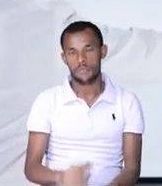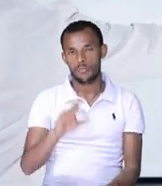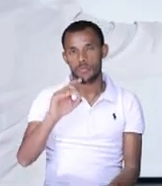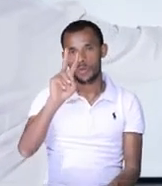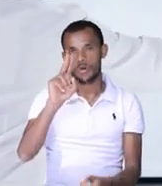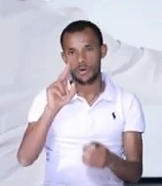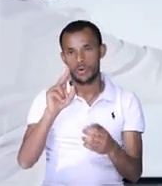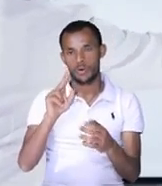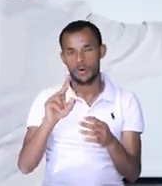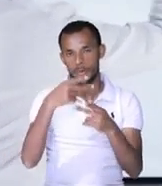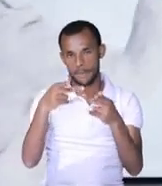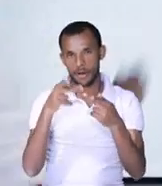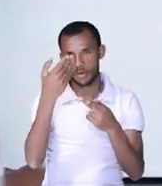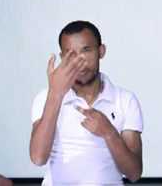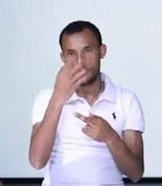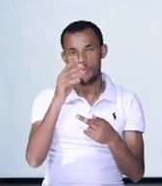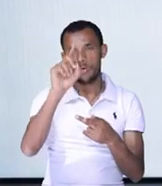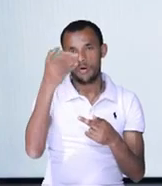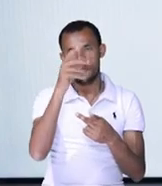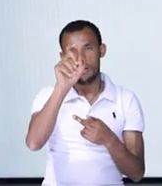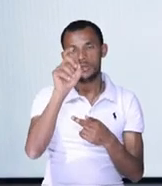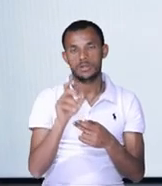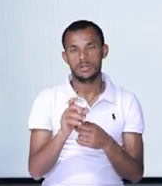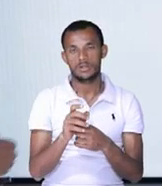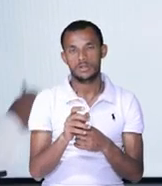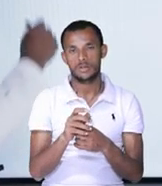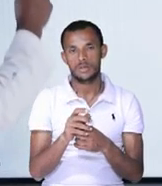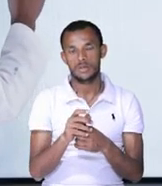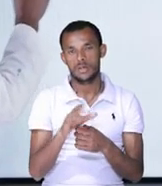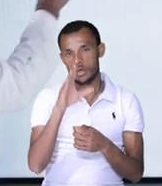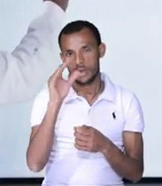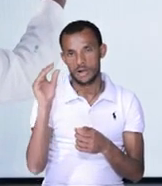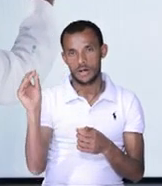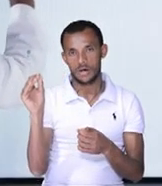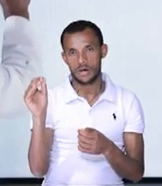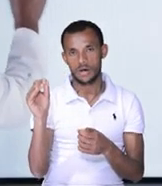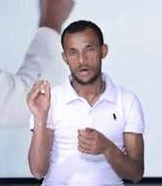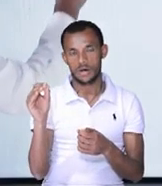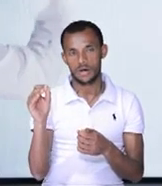du in place of 1 over x dx and